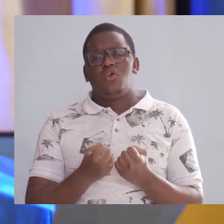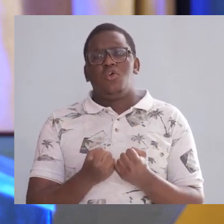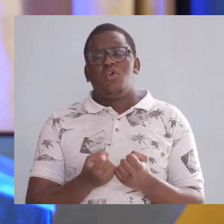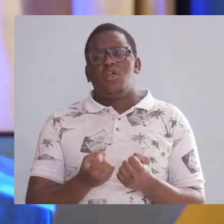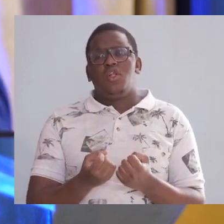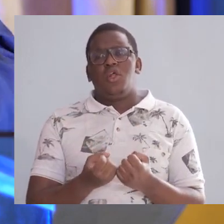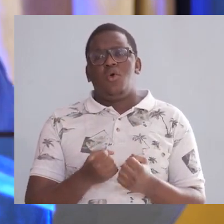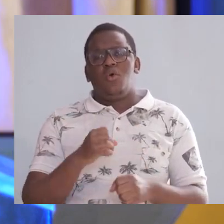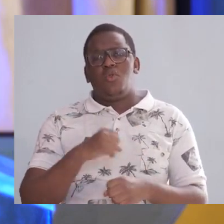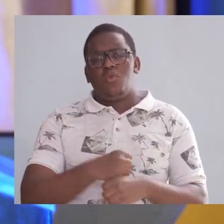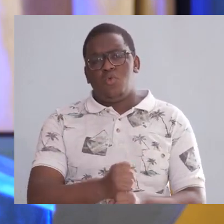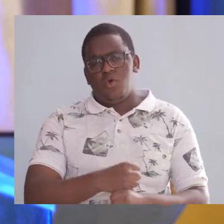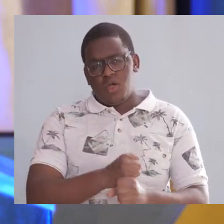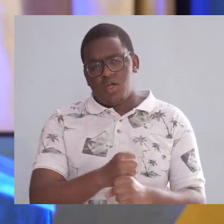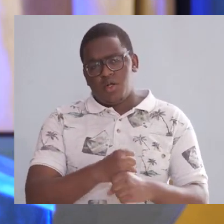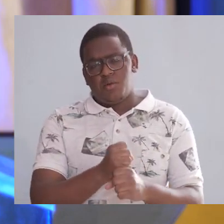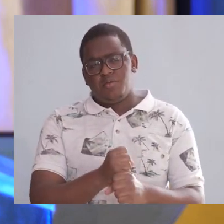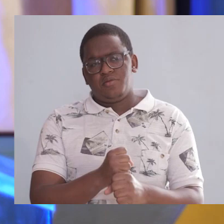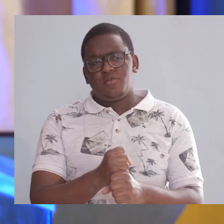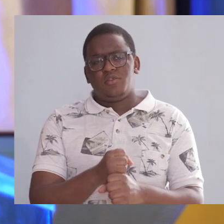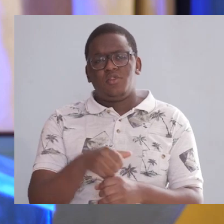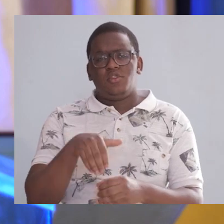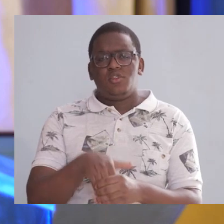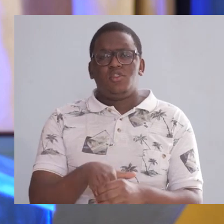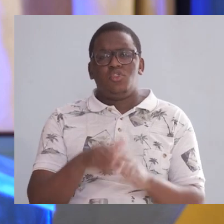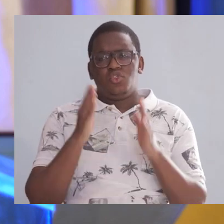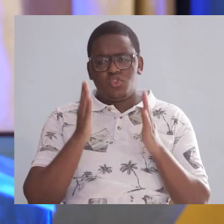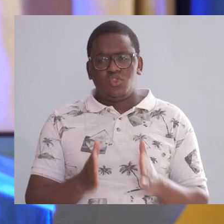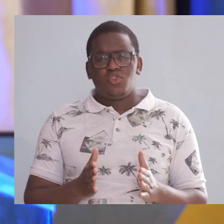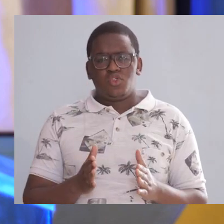wages. You need to pay him what you agreed.